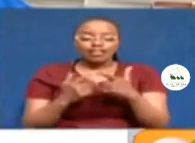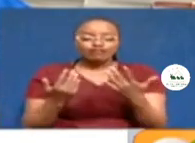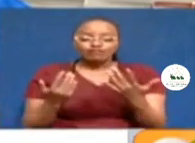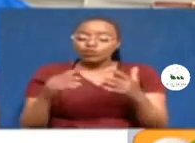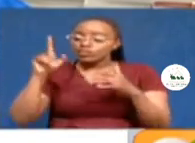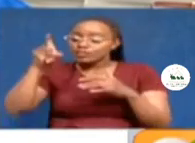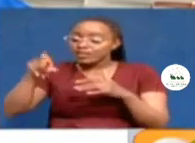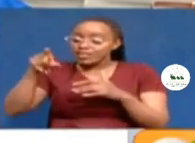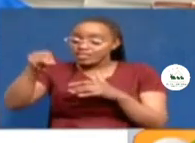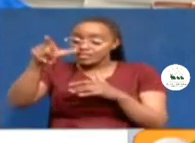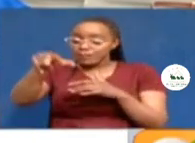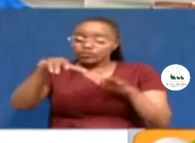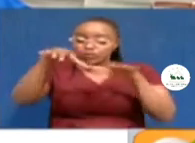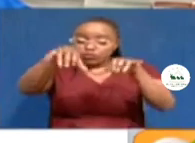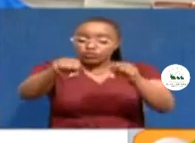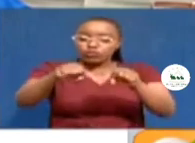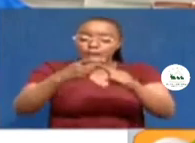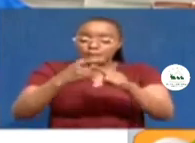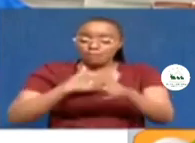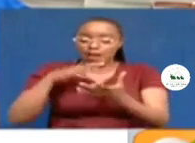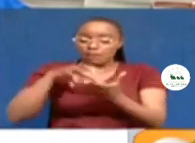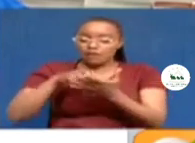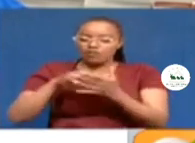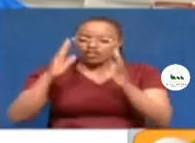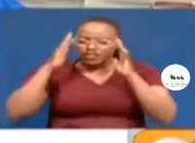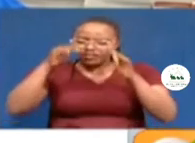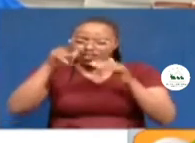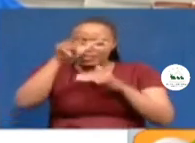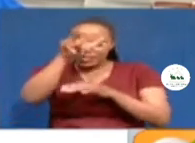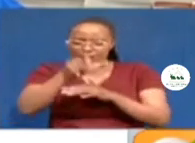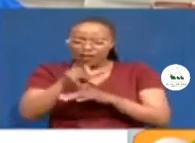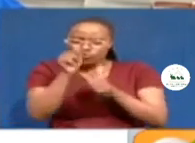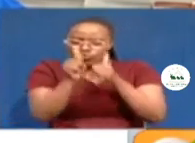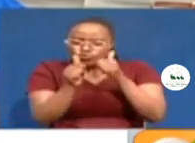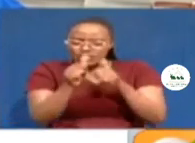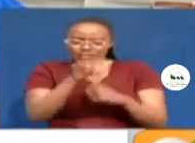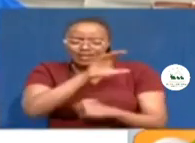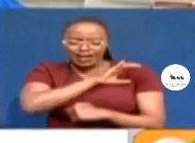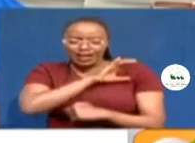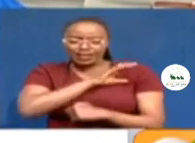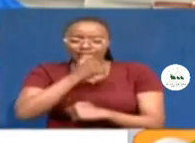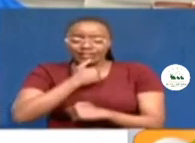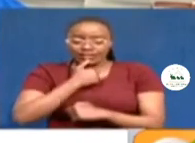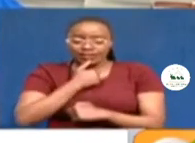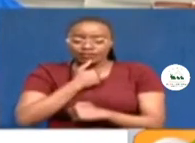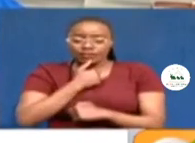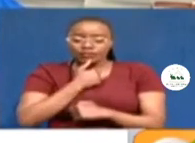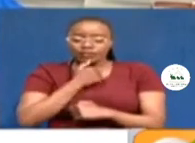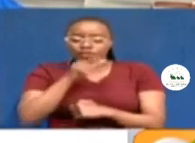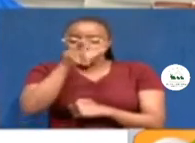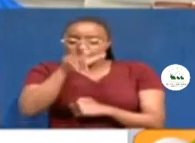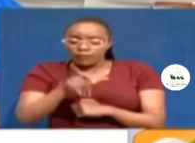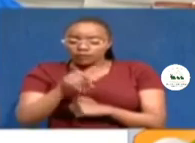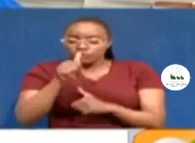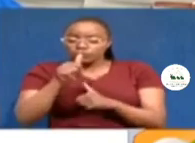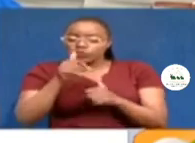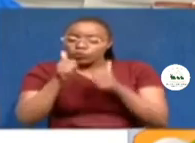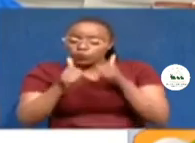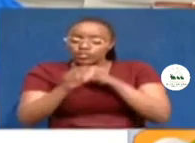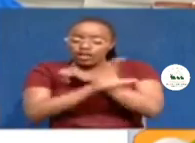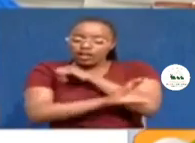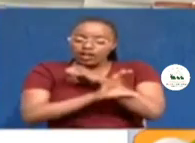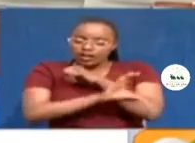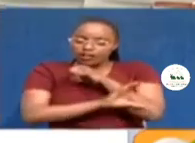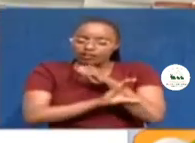and focused a lot more on it is this kind of person or it's this kind of country that